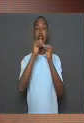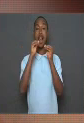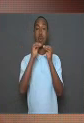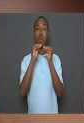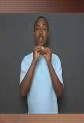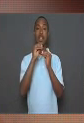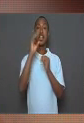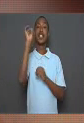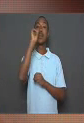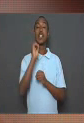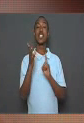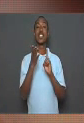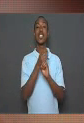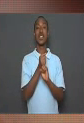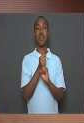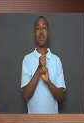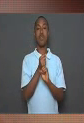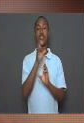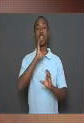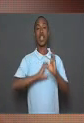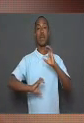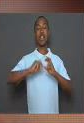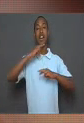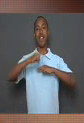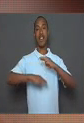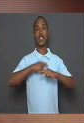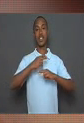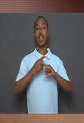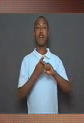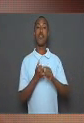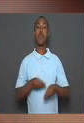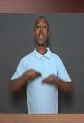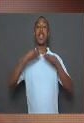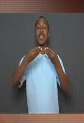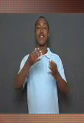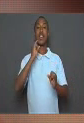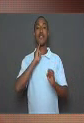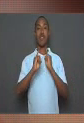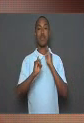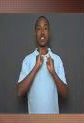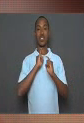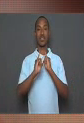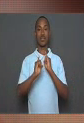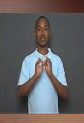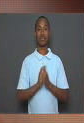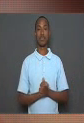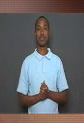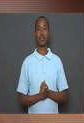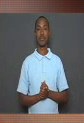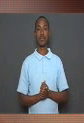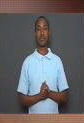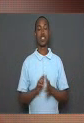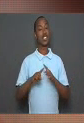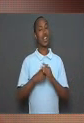the percentage yield of a chemical reaction from given information. Let us